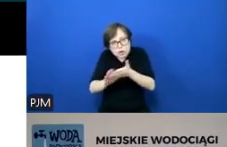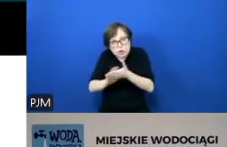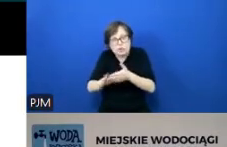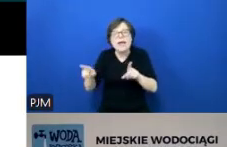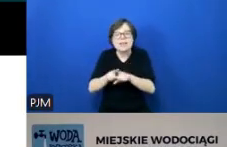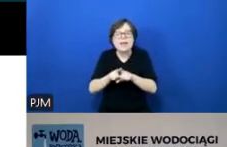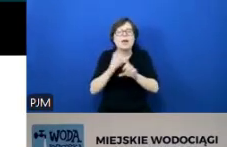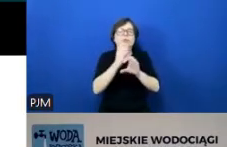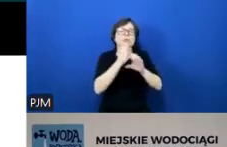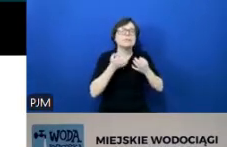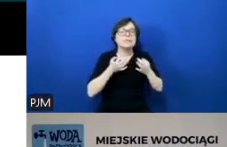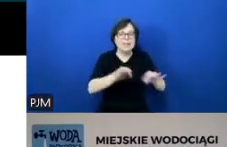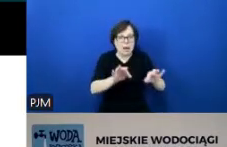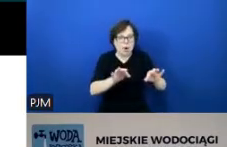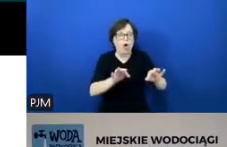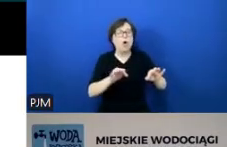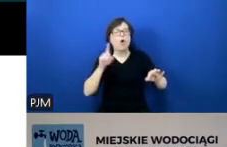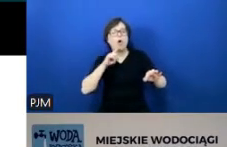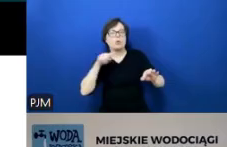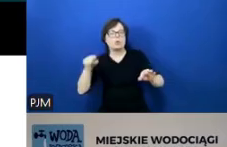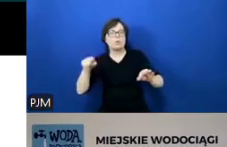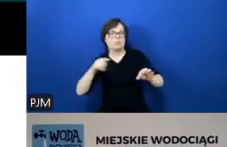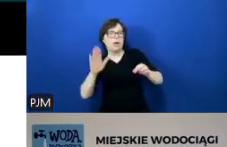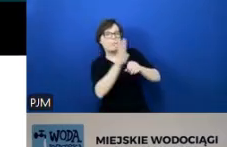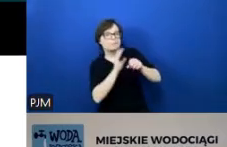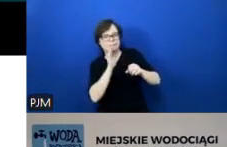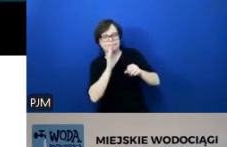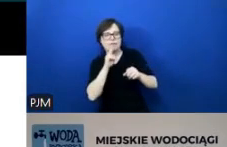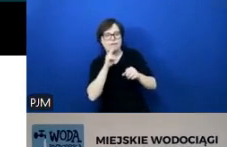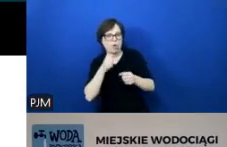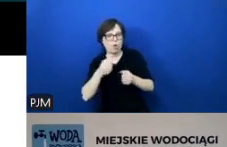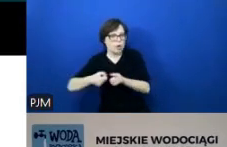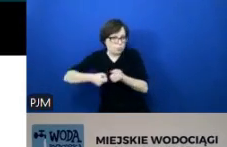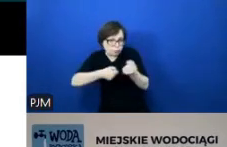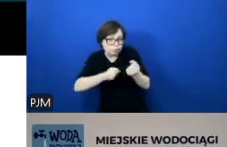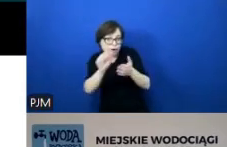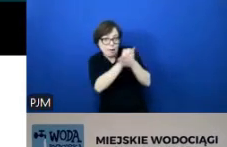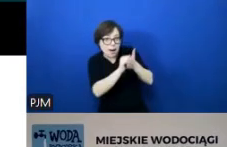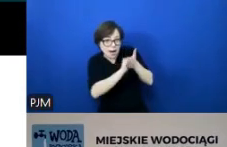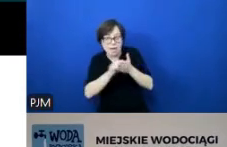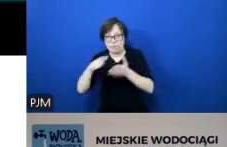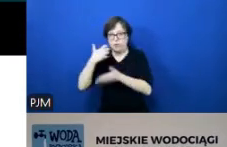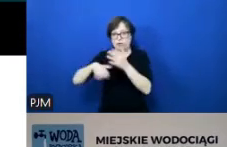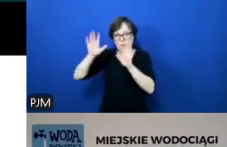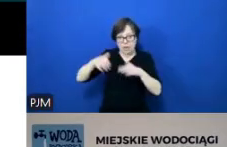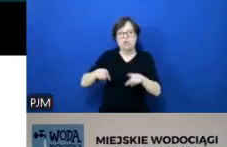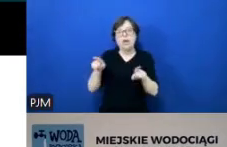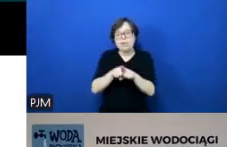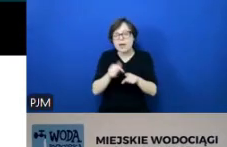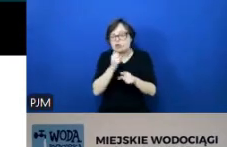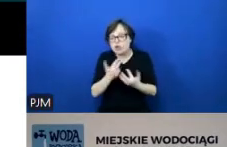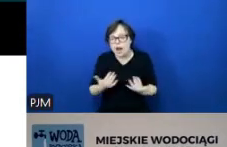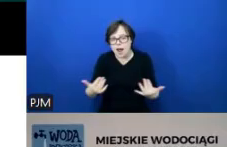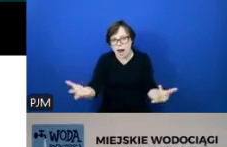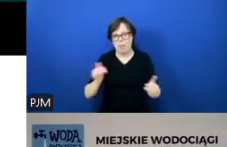the sewerage system, cleaning the cars, and also to support the greenery for watering the